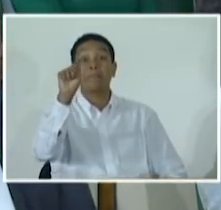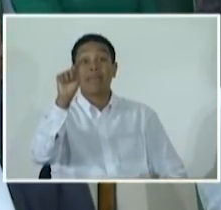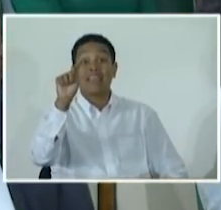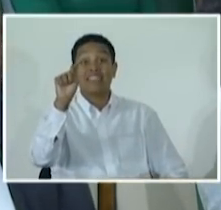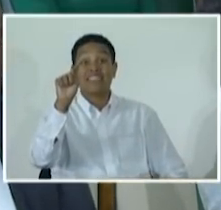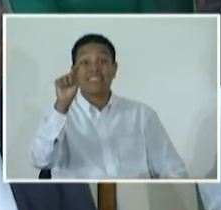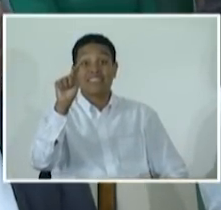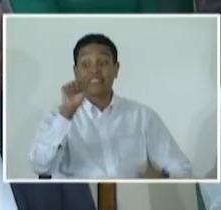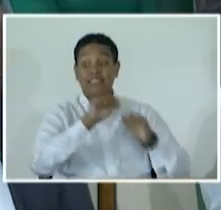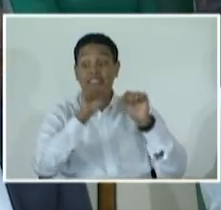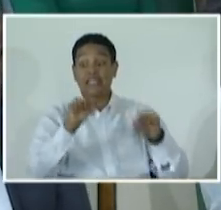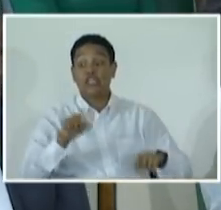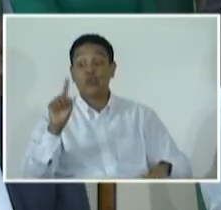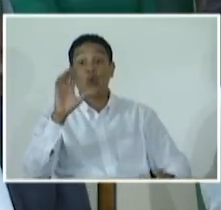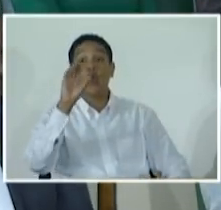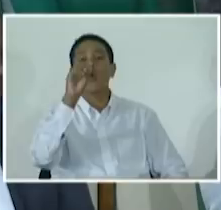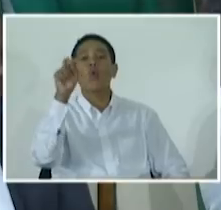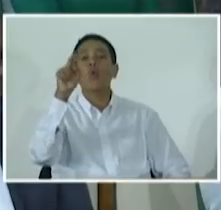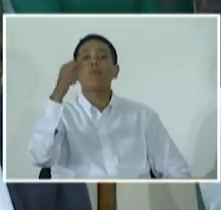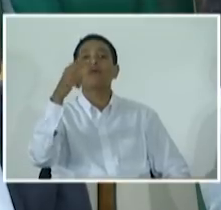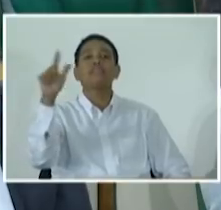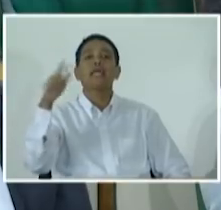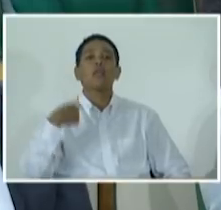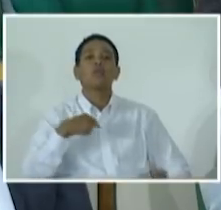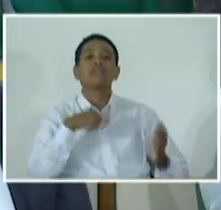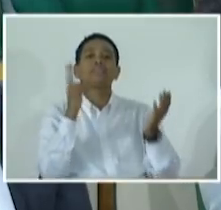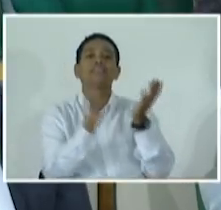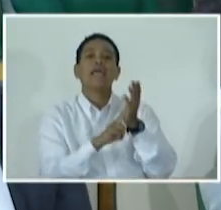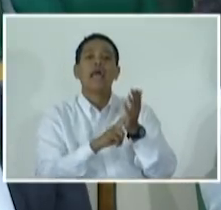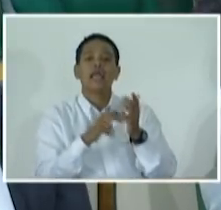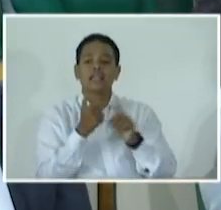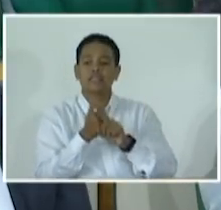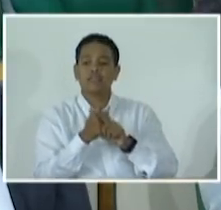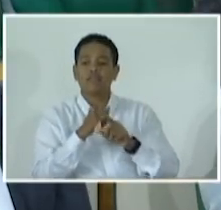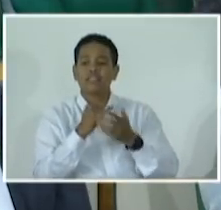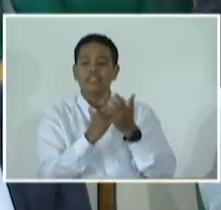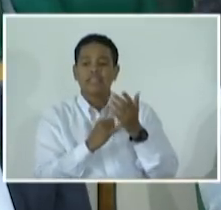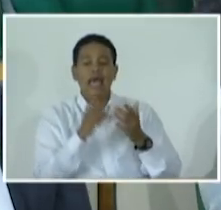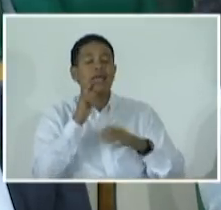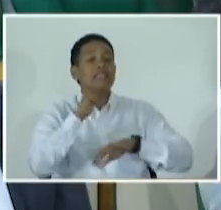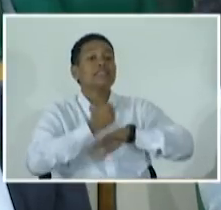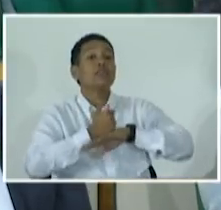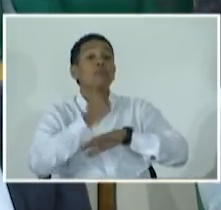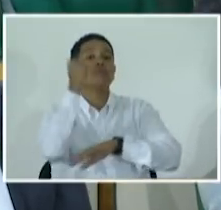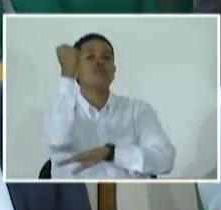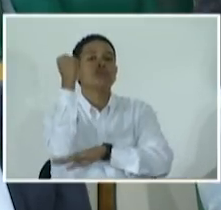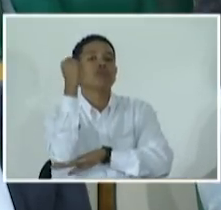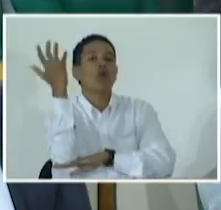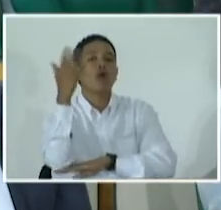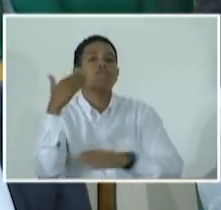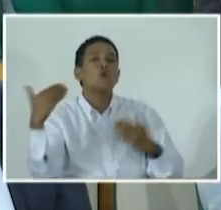Hill. We have also signed a contract for the design and installation of a new